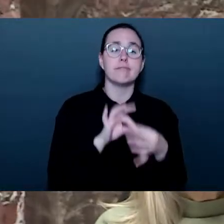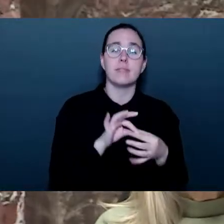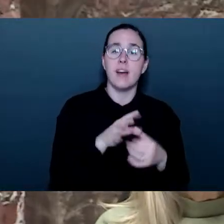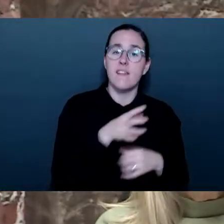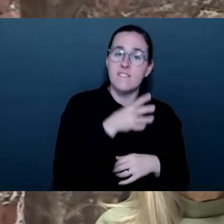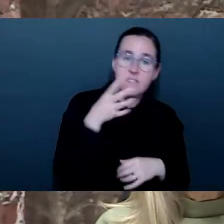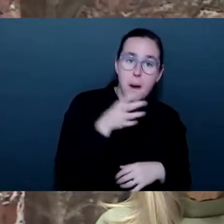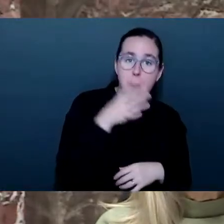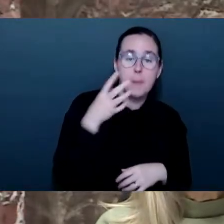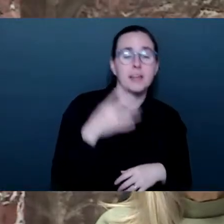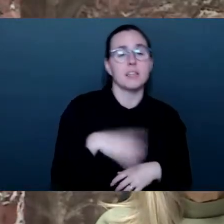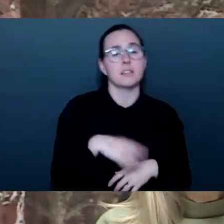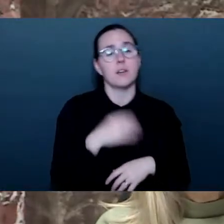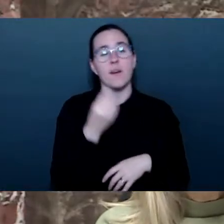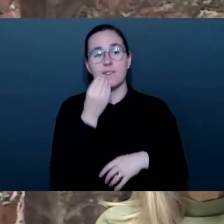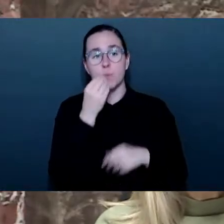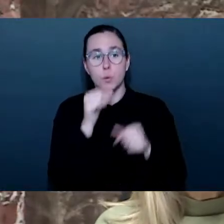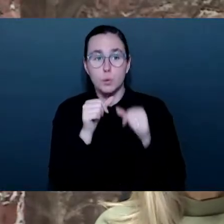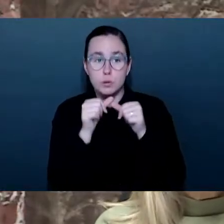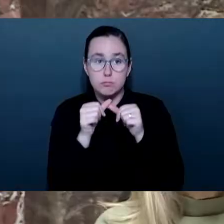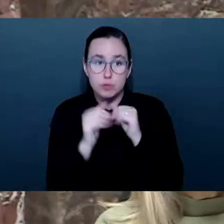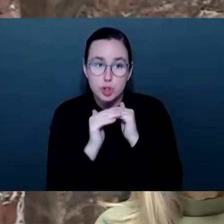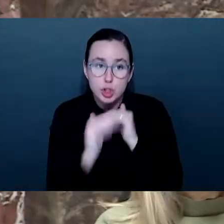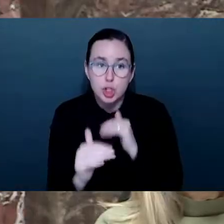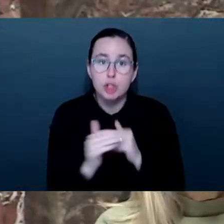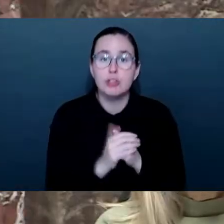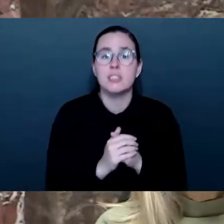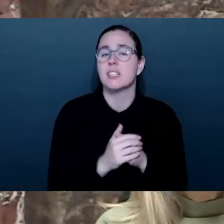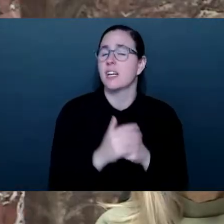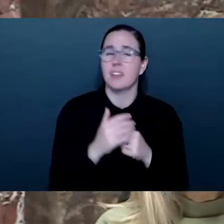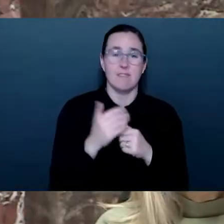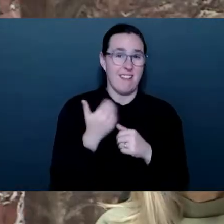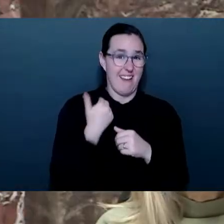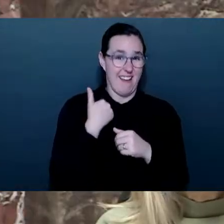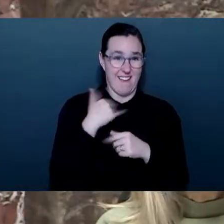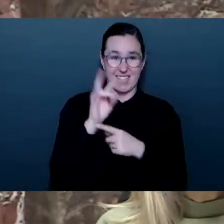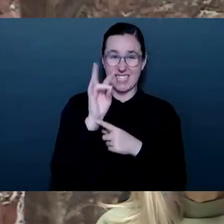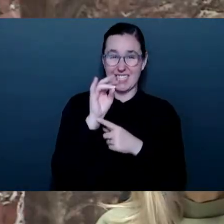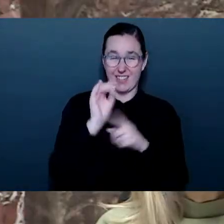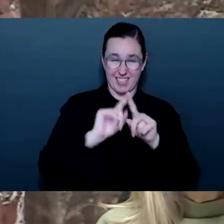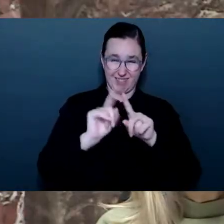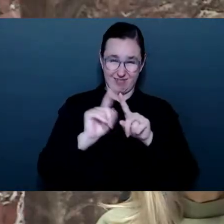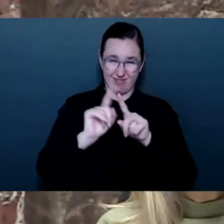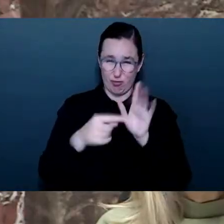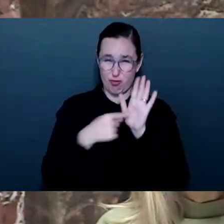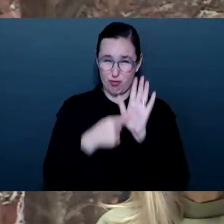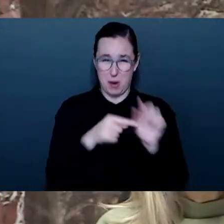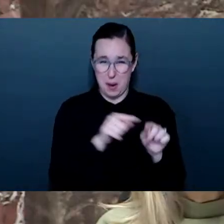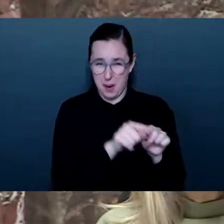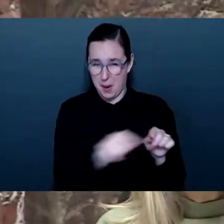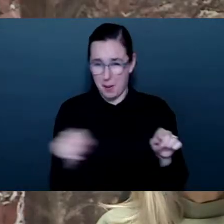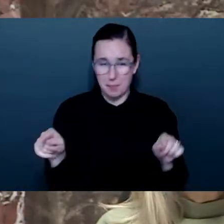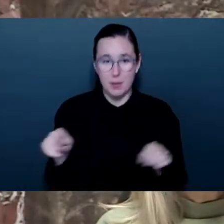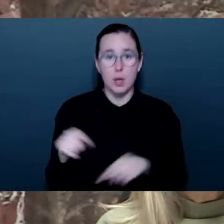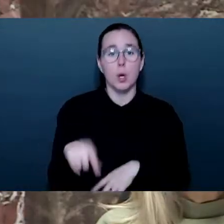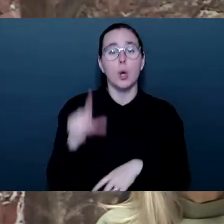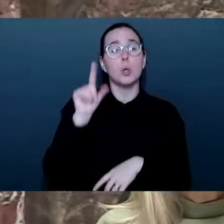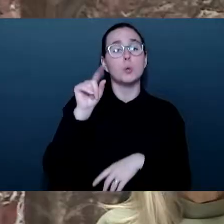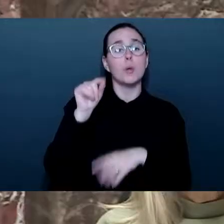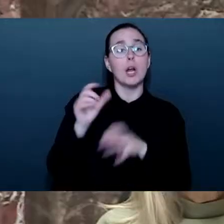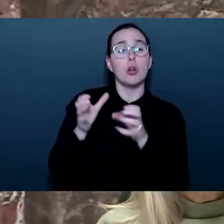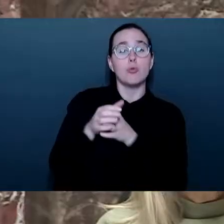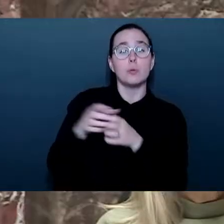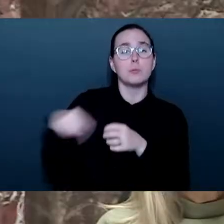and 20 producer groups are here. And I'm going to quickly just run through the producer groups that are here represented. BC